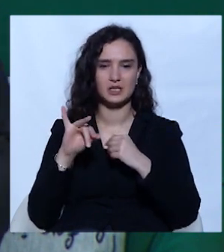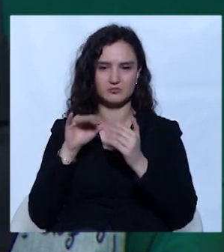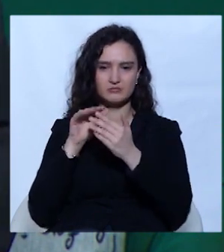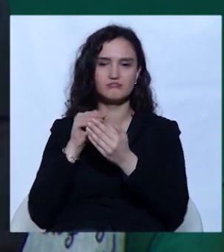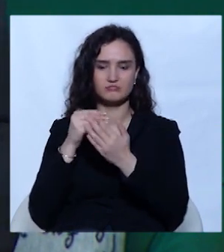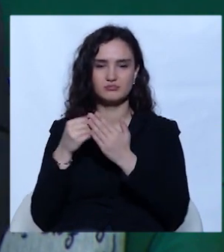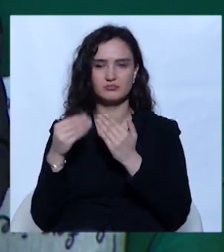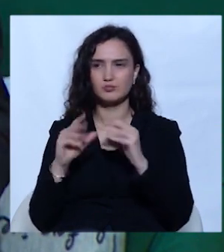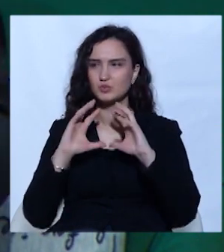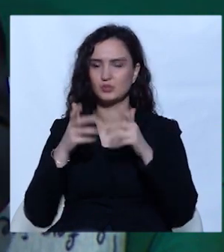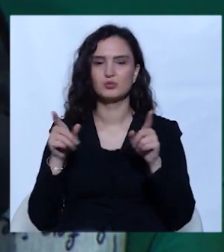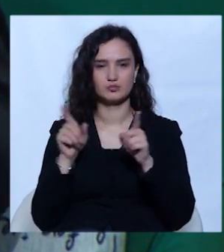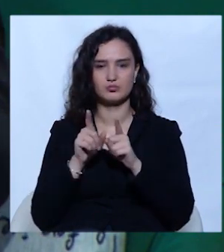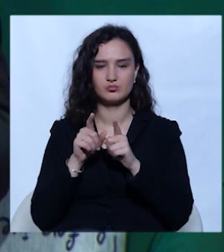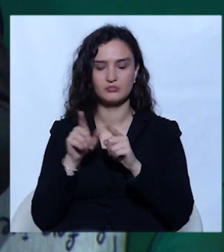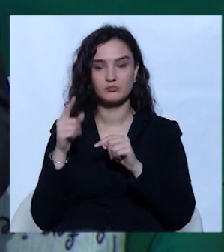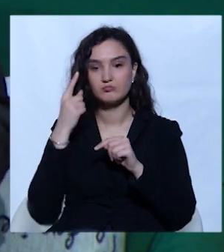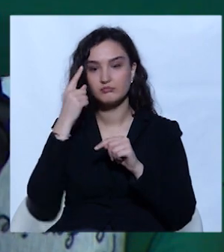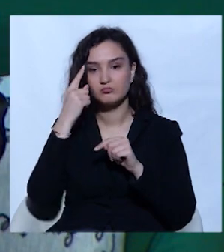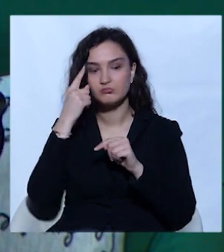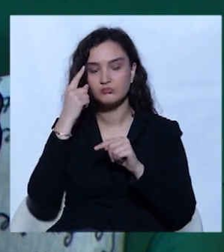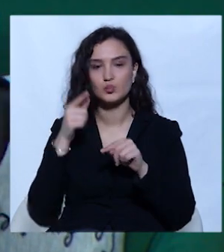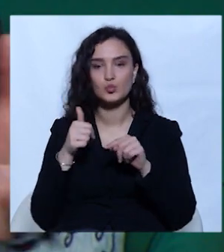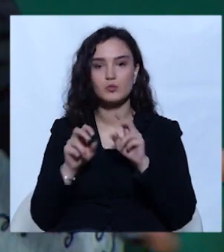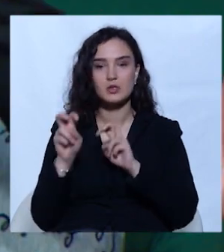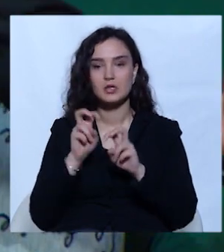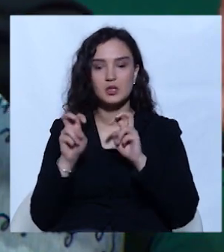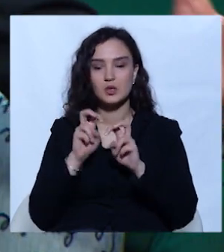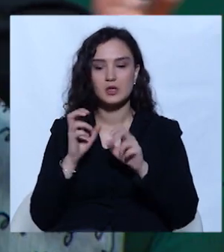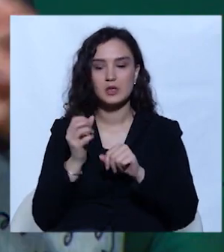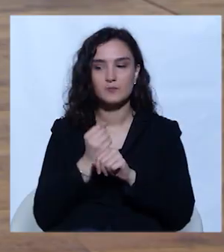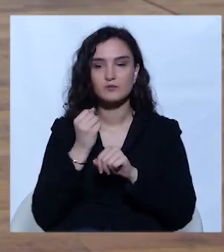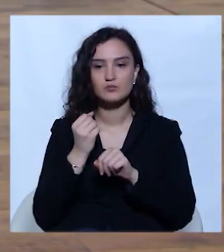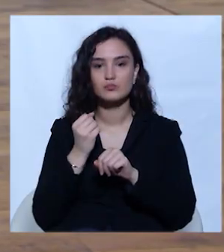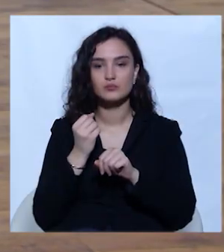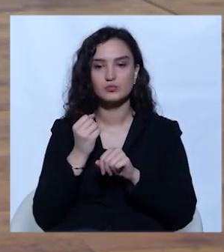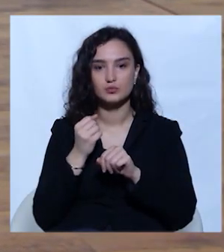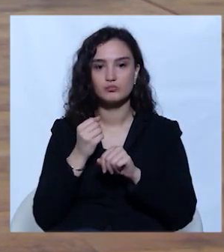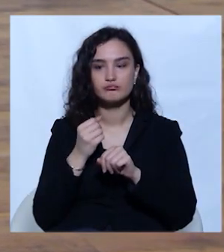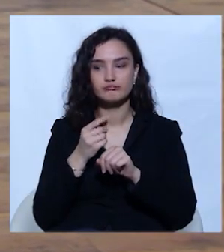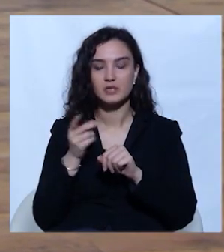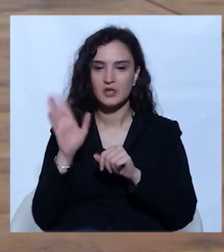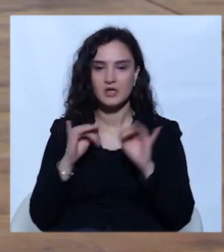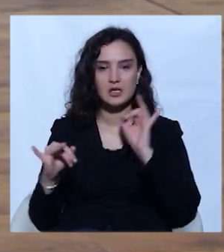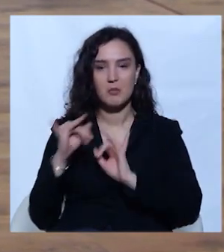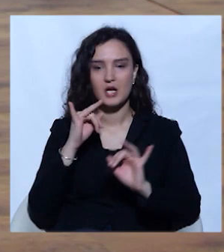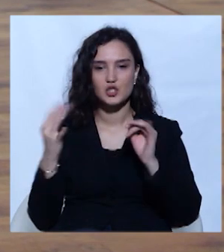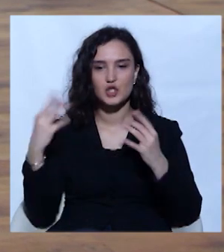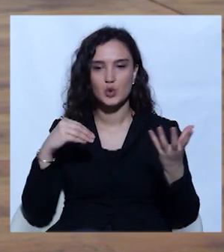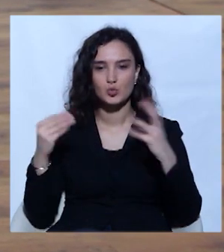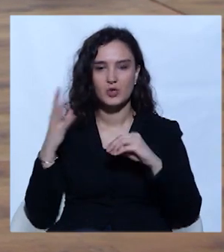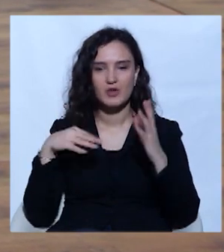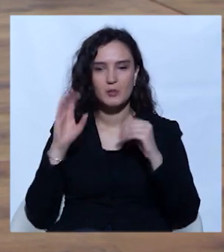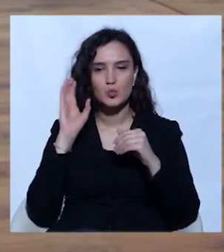And she believes the best way to deal with this is by having everyone involved in the conversation, that we all listen